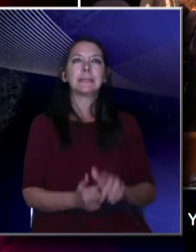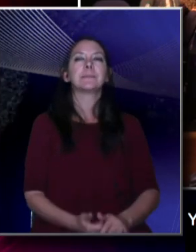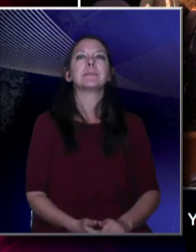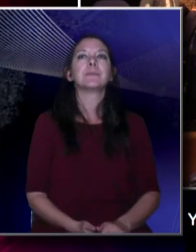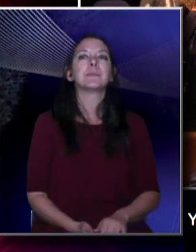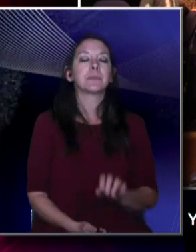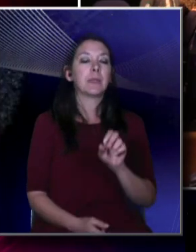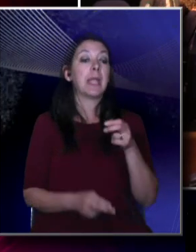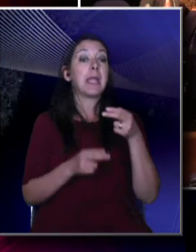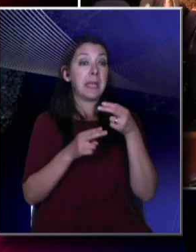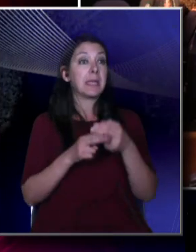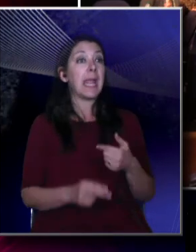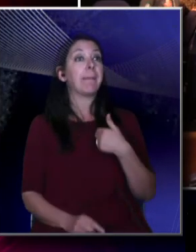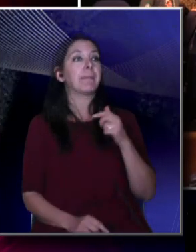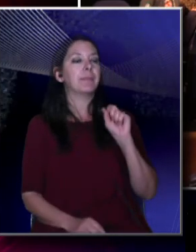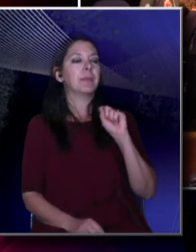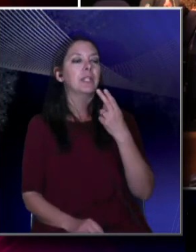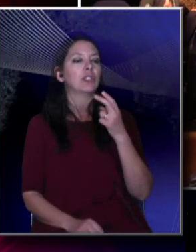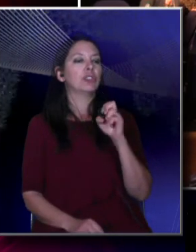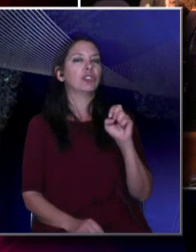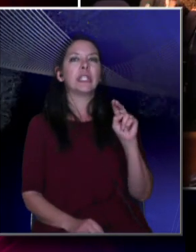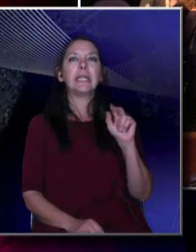Gina? Okay, come on up, Gina.